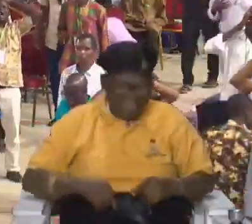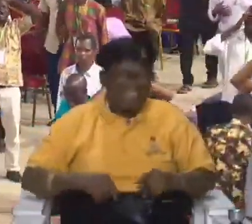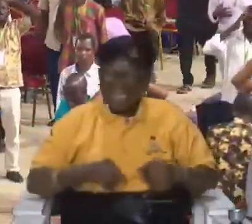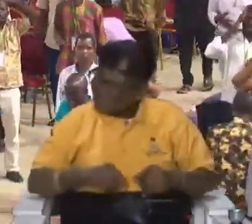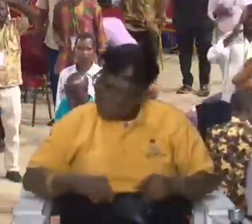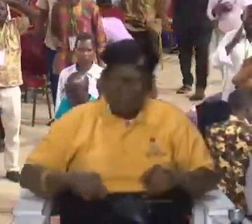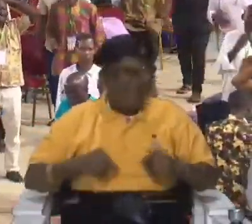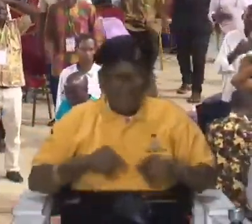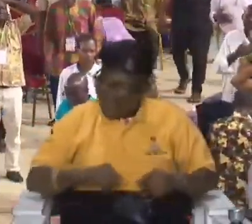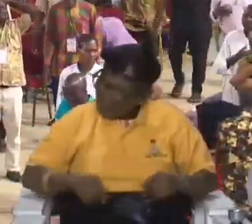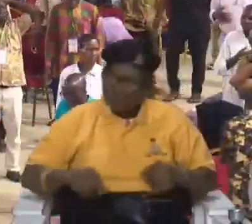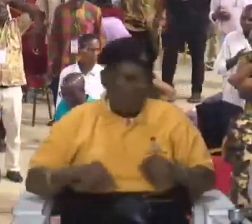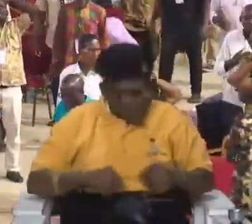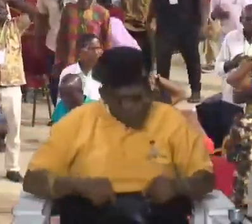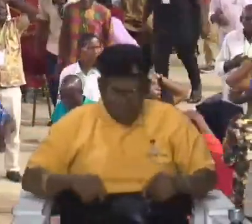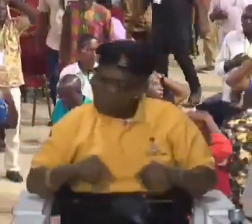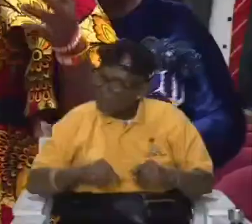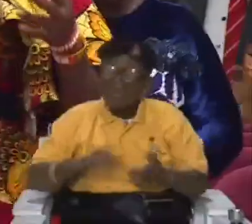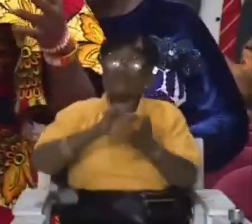Purify me, Lord.